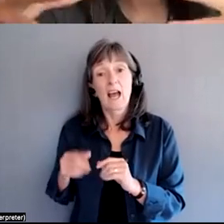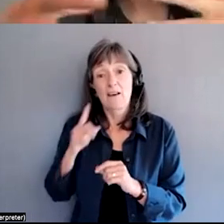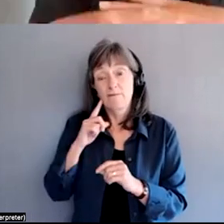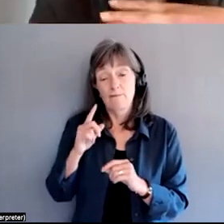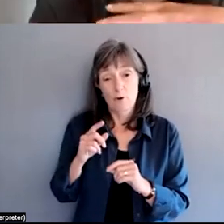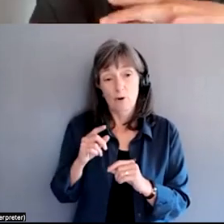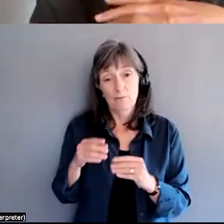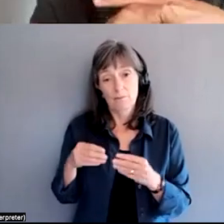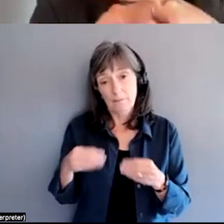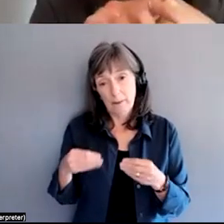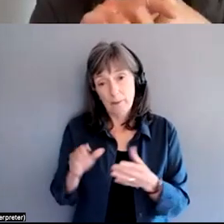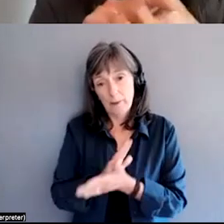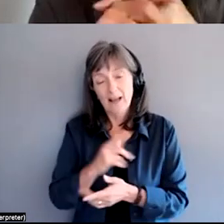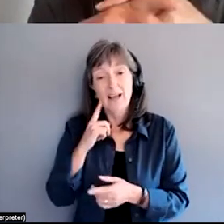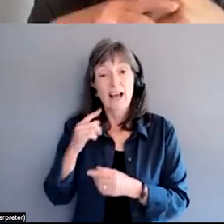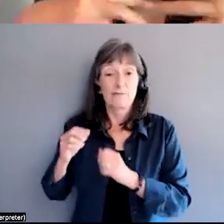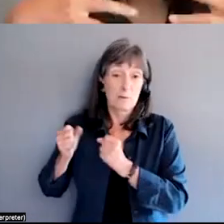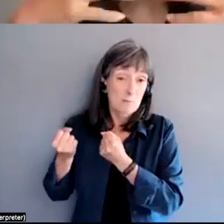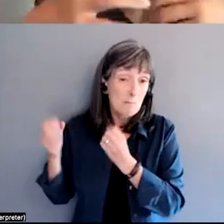bit more commercial,